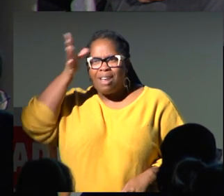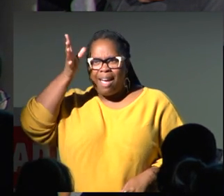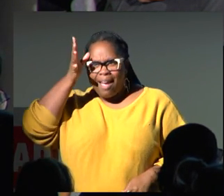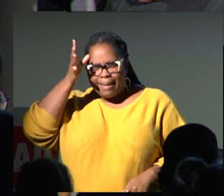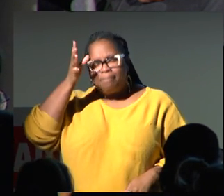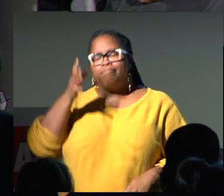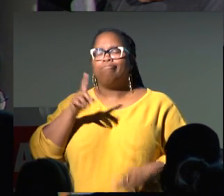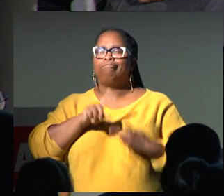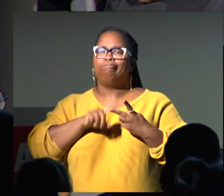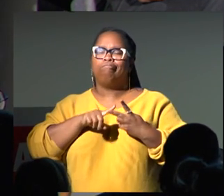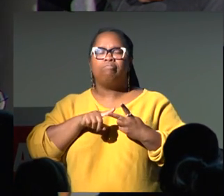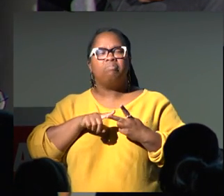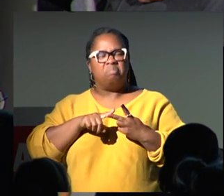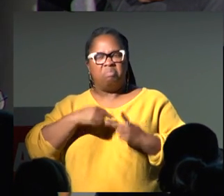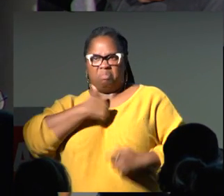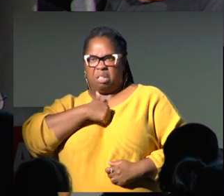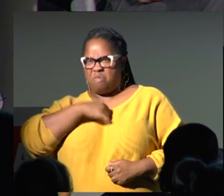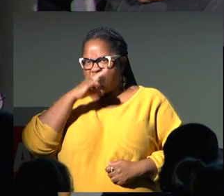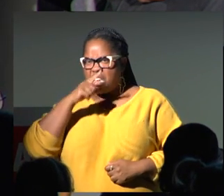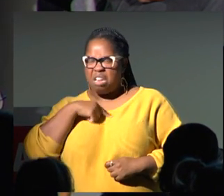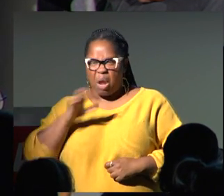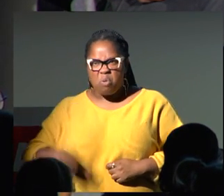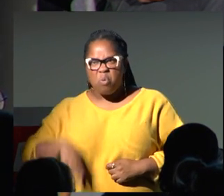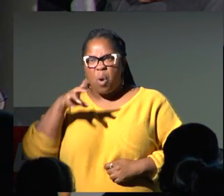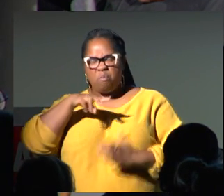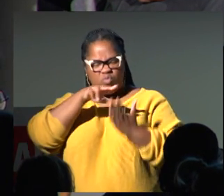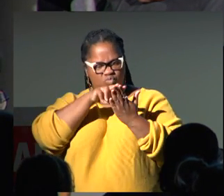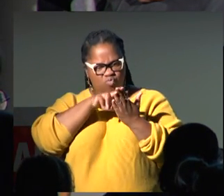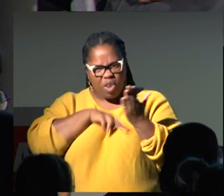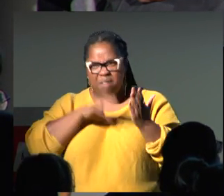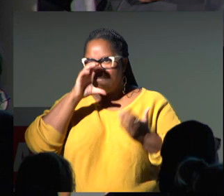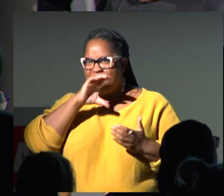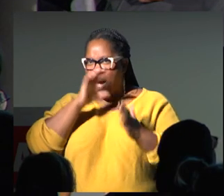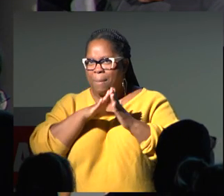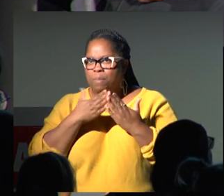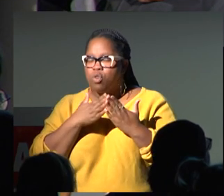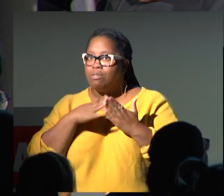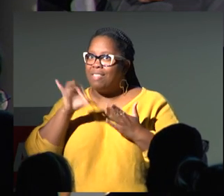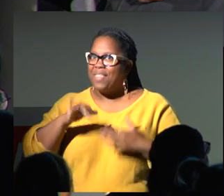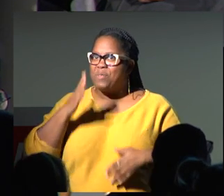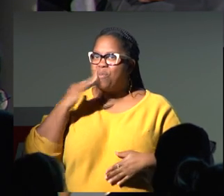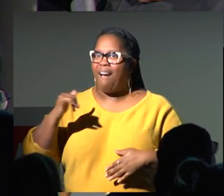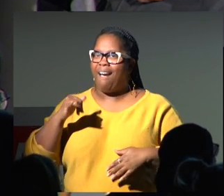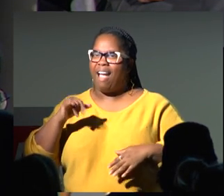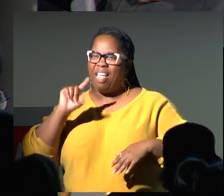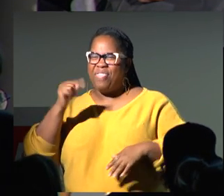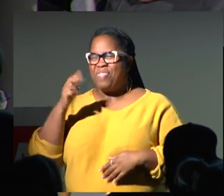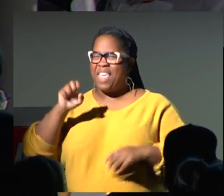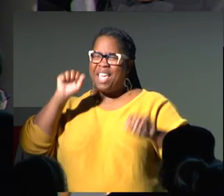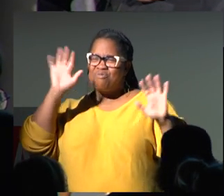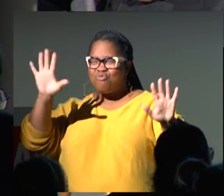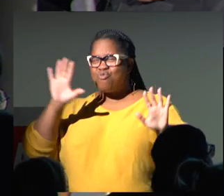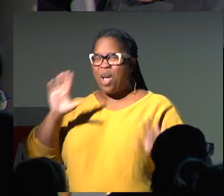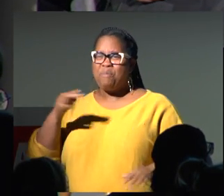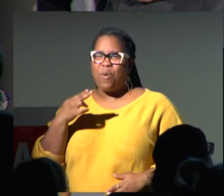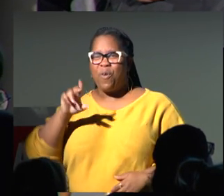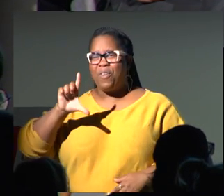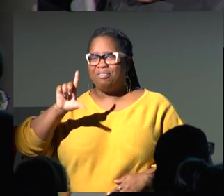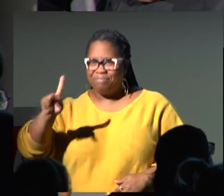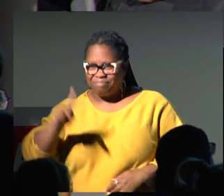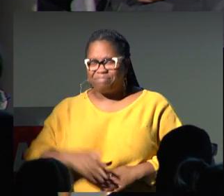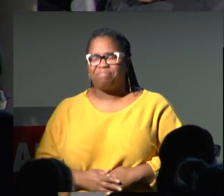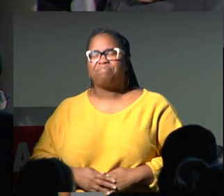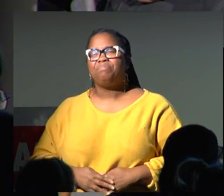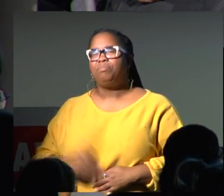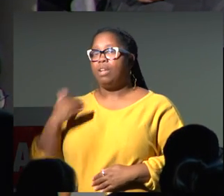as a kid, I grew up like reading comic books. And that's why he had the Incredible Hulk arm there. And then we had a